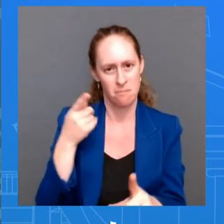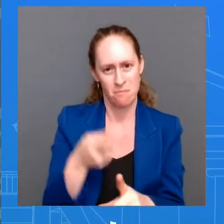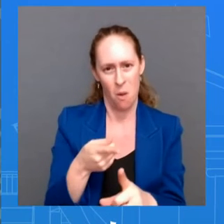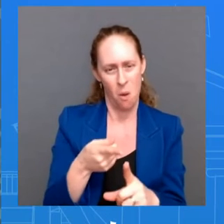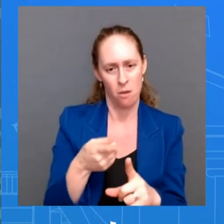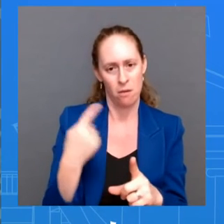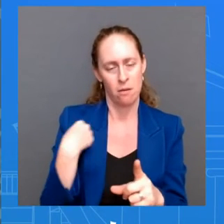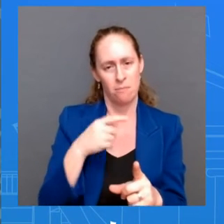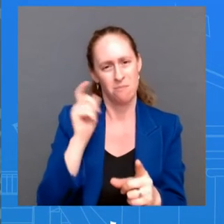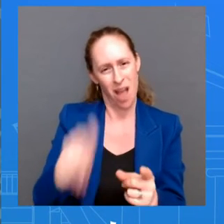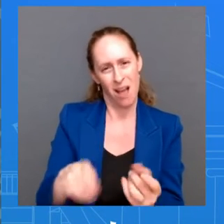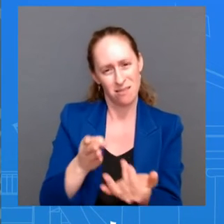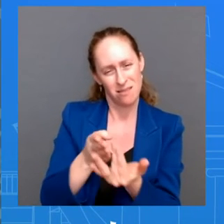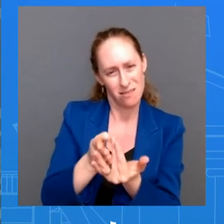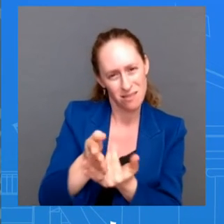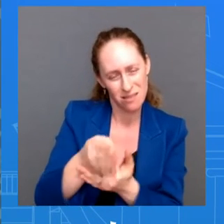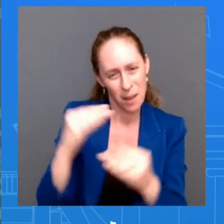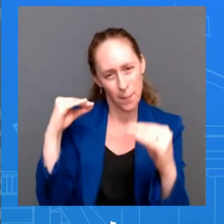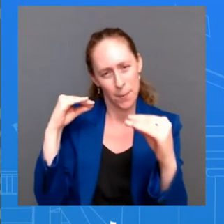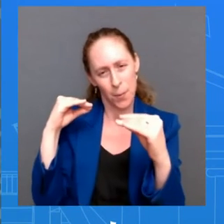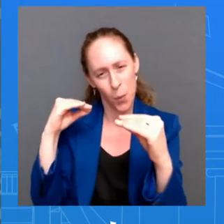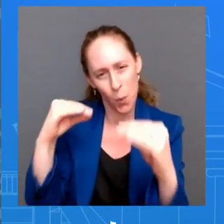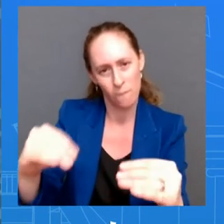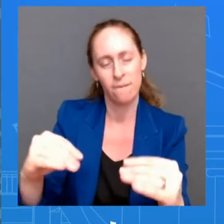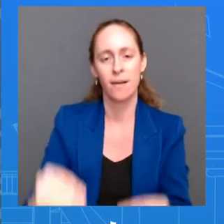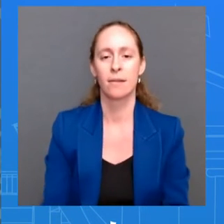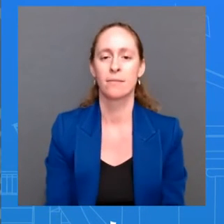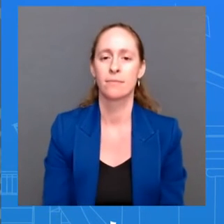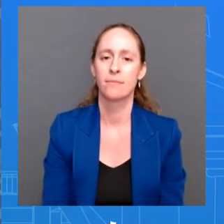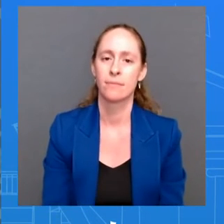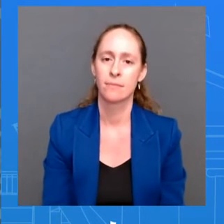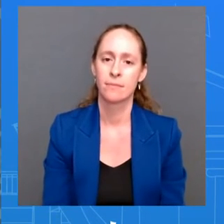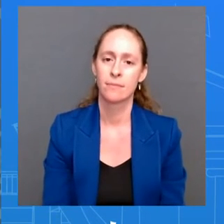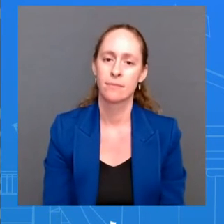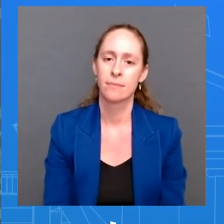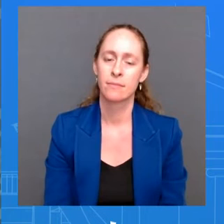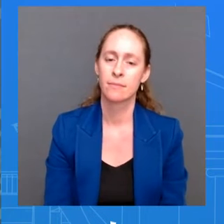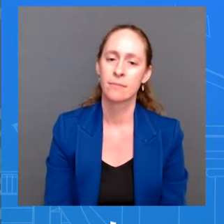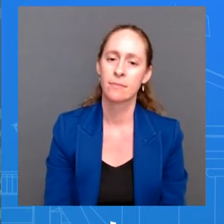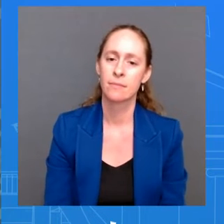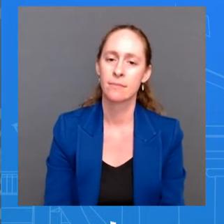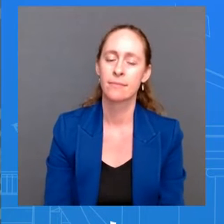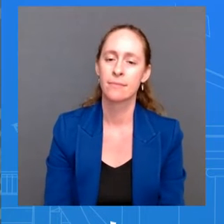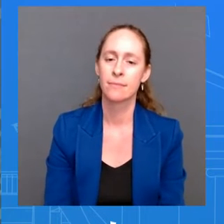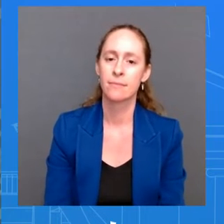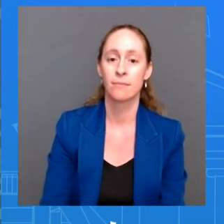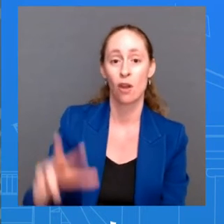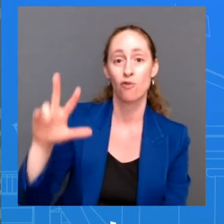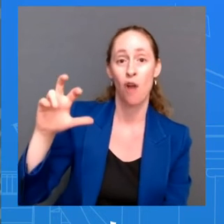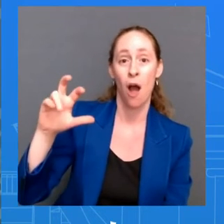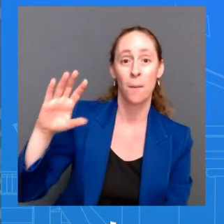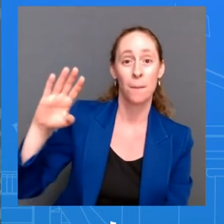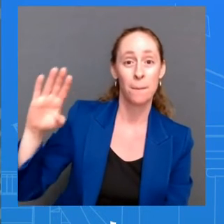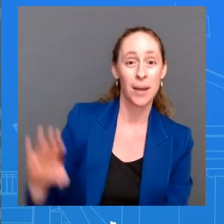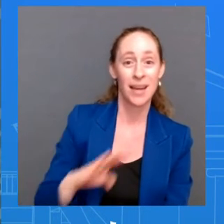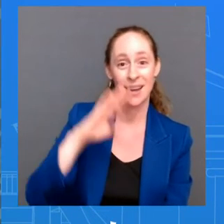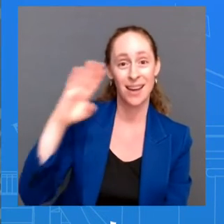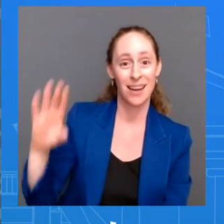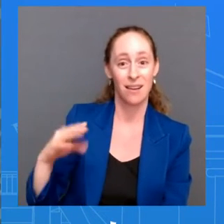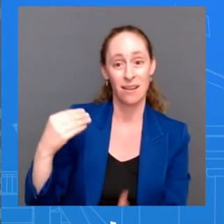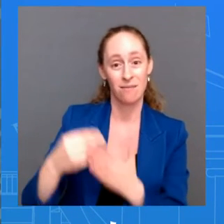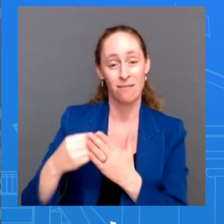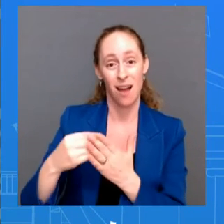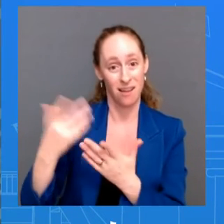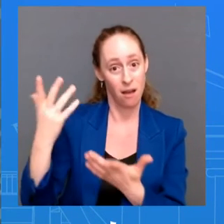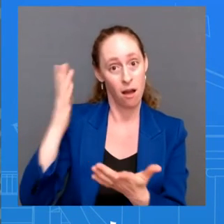more than $300 billion in deficit reduction. That is also very important as we talk about fighting inflation.